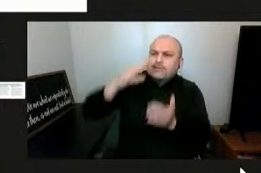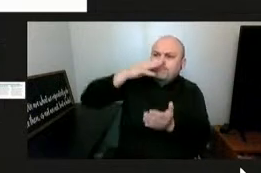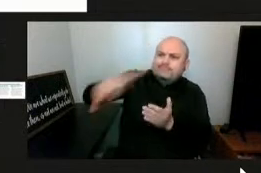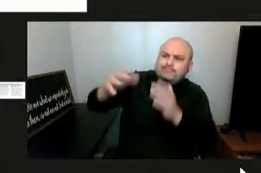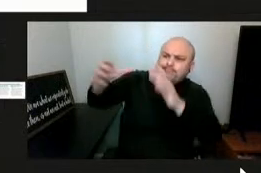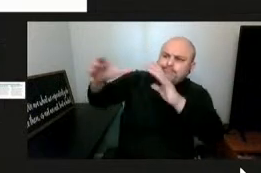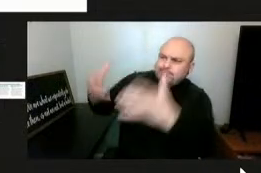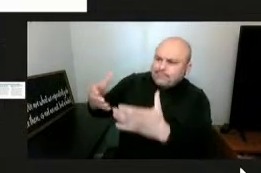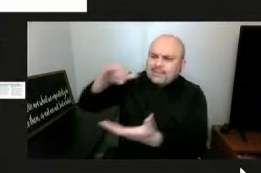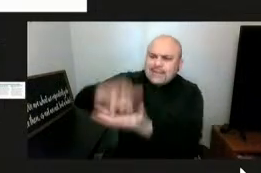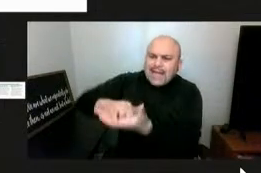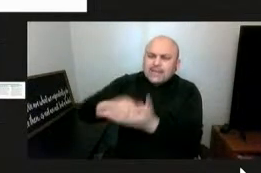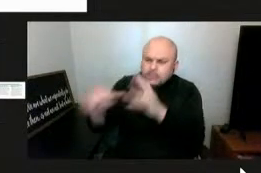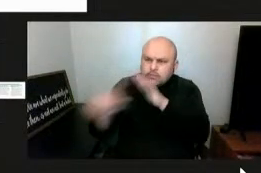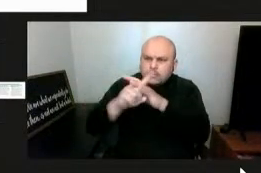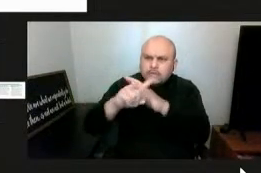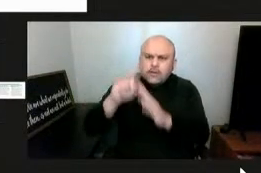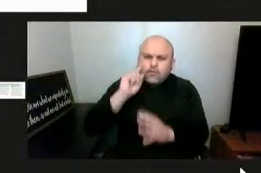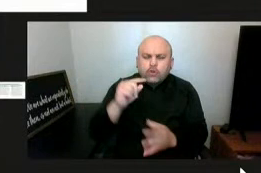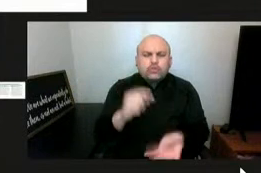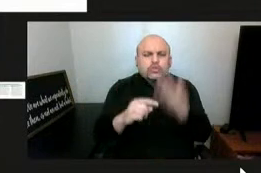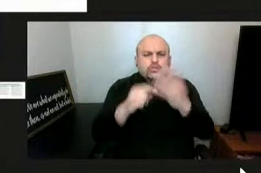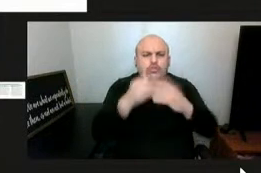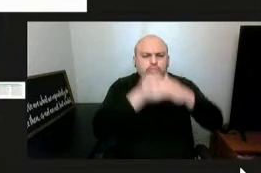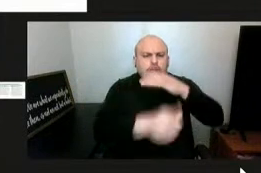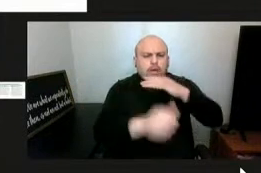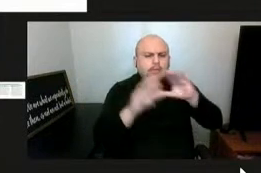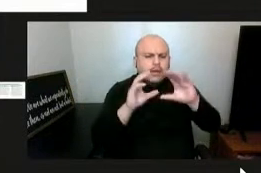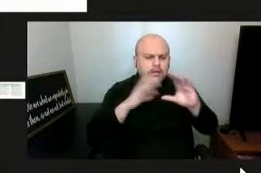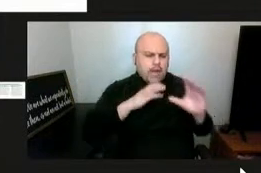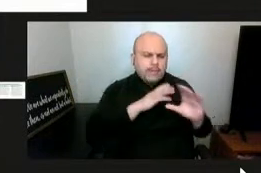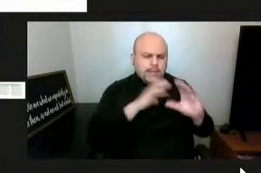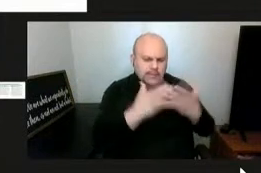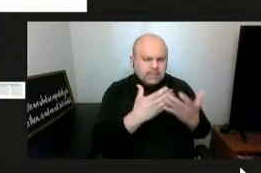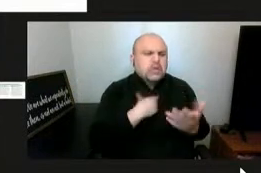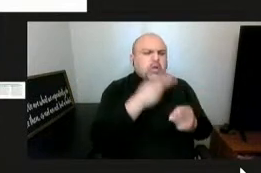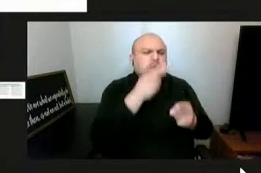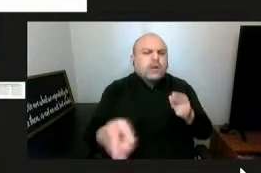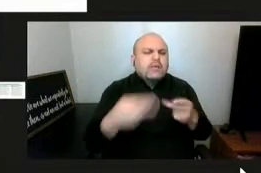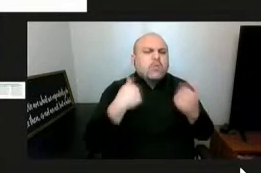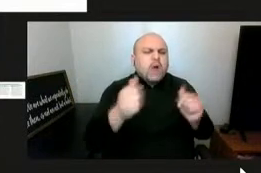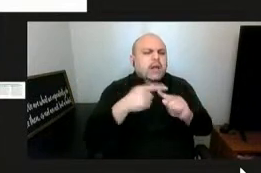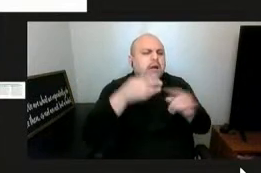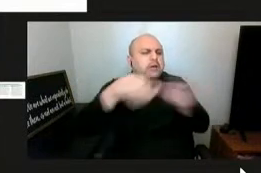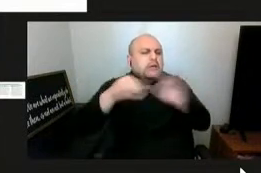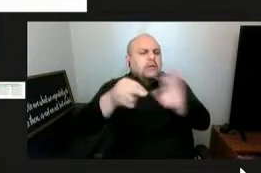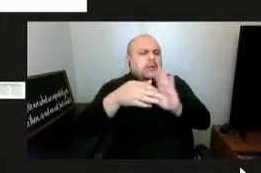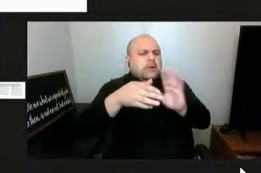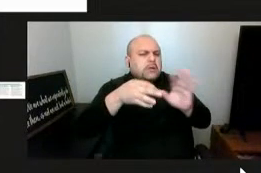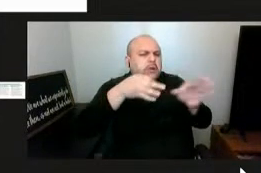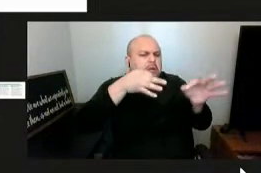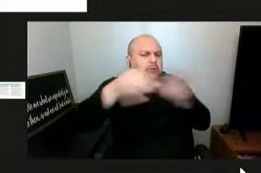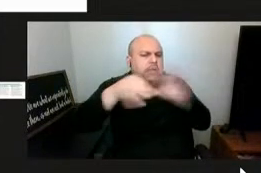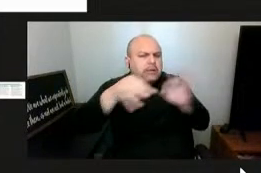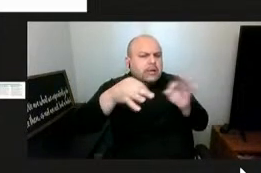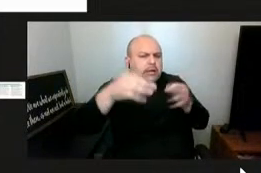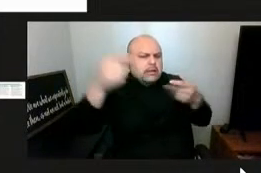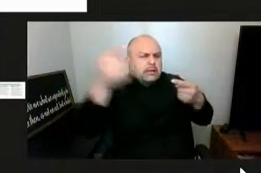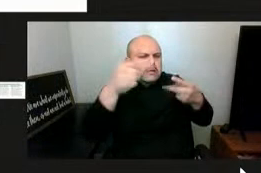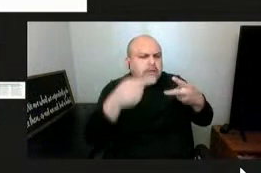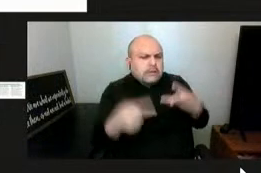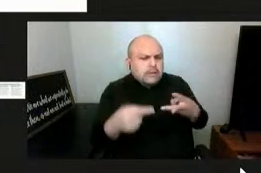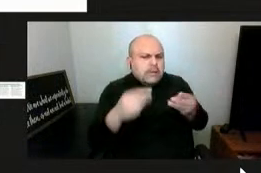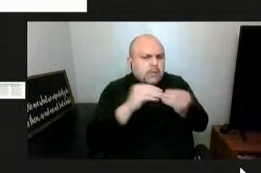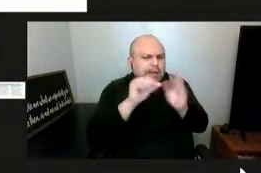across the 4 subcommittees, and I'll just quickly highlight one of the elements that you will